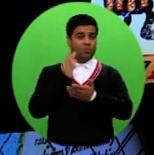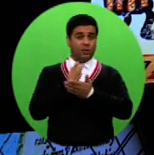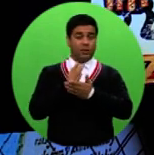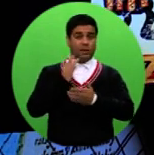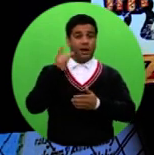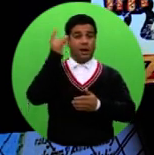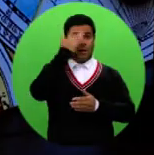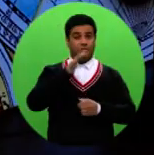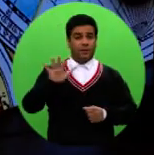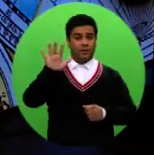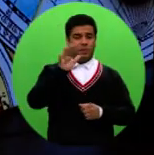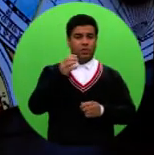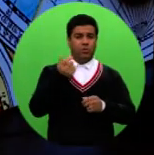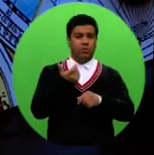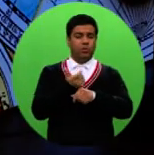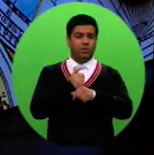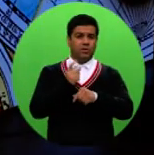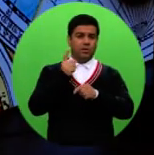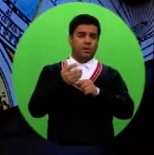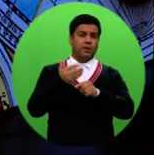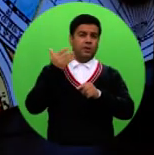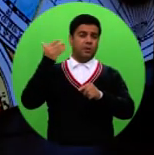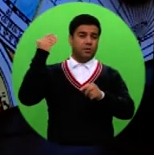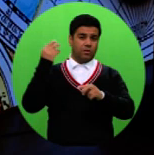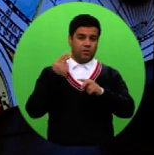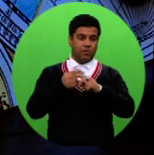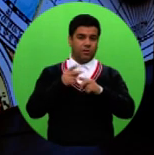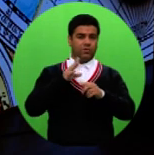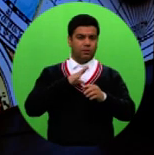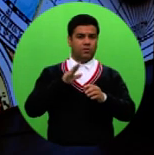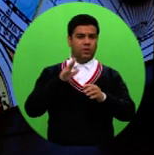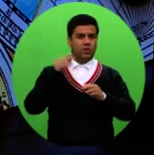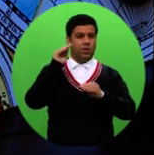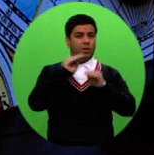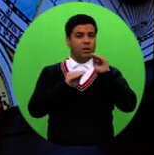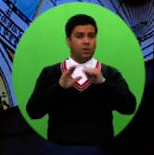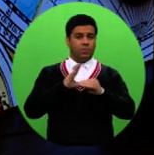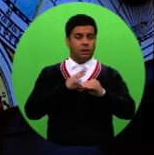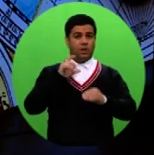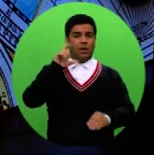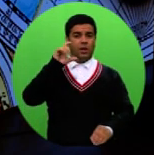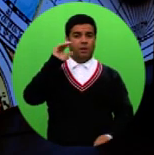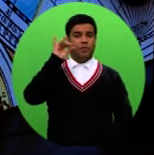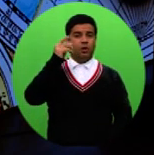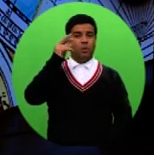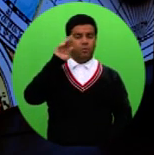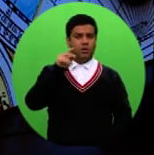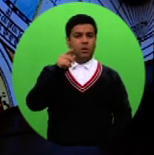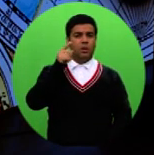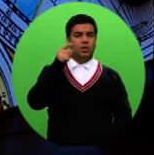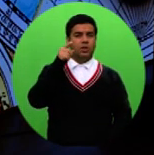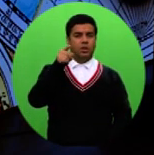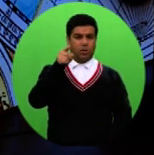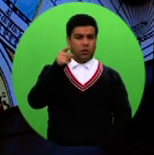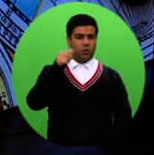Afrika juda qadimdanoq shakllangan davlatlar bo'lgan. Masalan, Efiopiya 1000 yillik tarixga ega